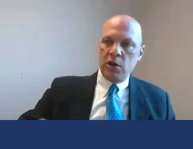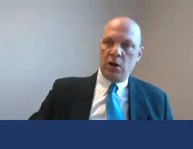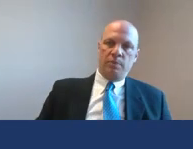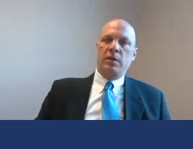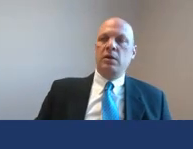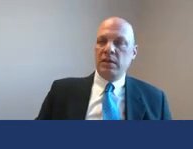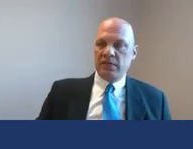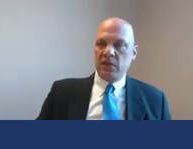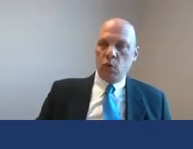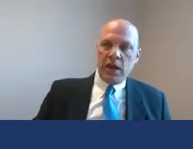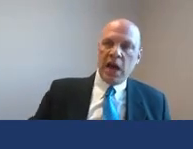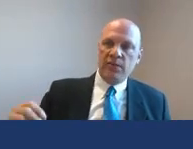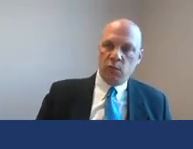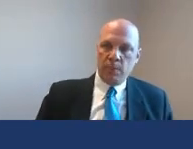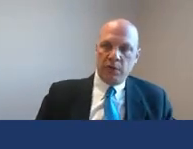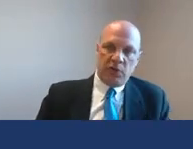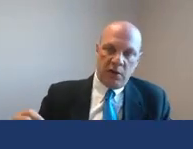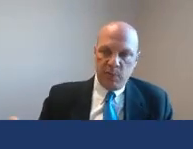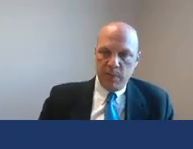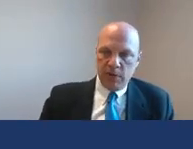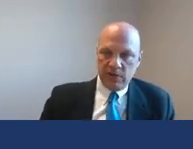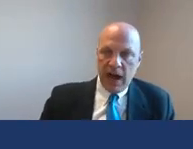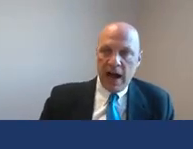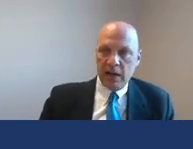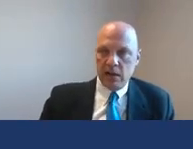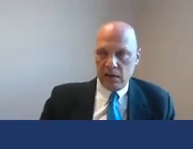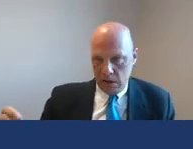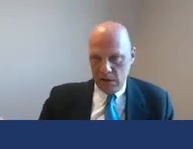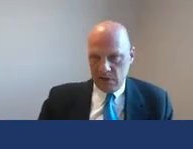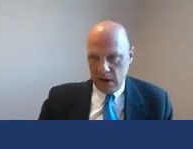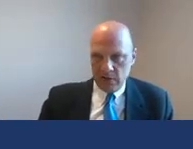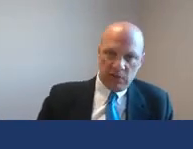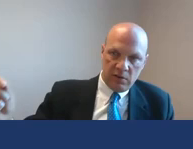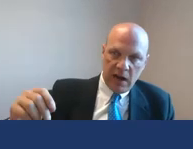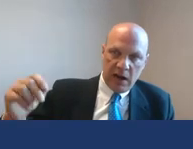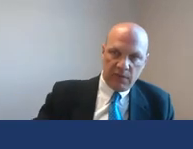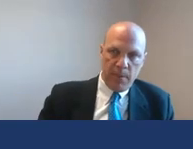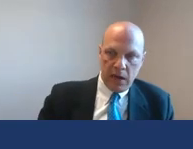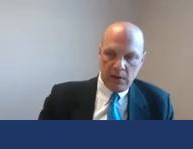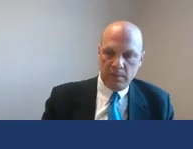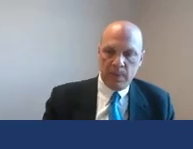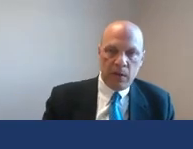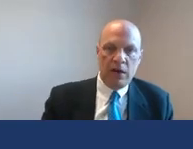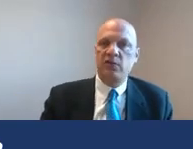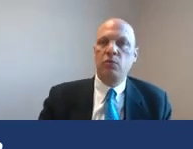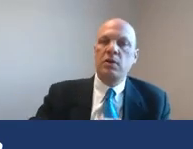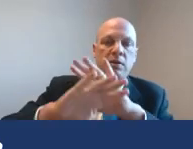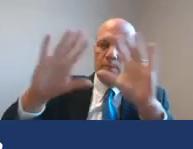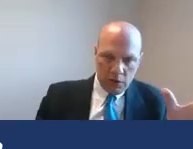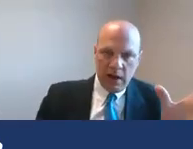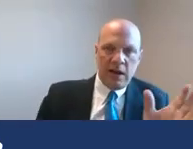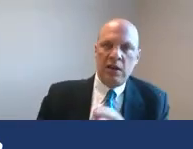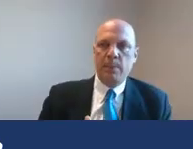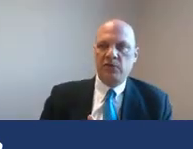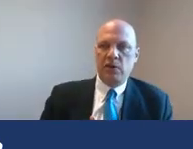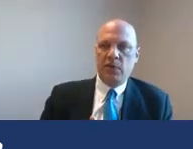Here's what we know. Less than 0.5% of people that die in these states die from MAID, right? So